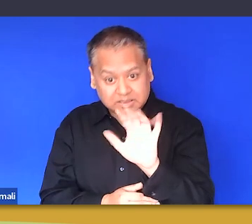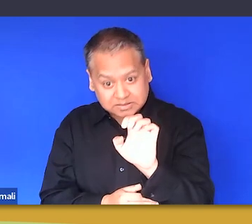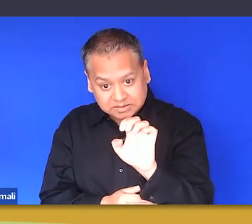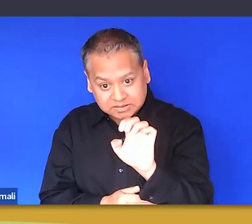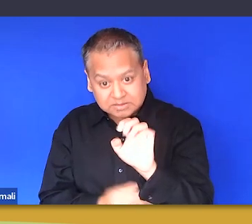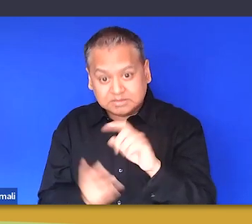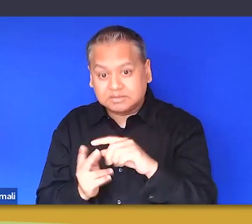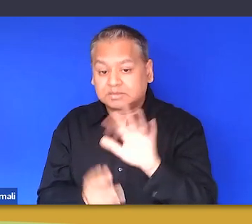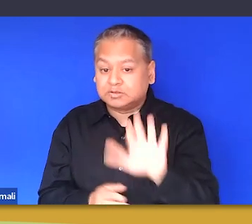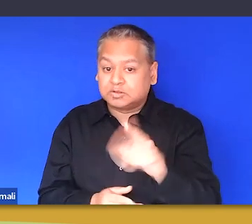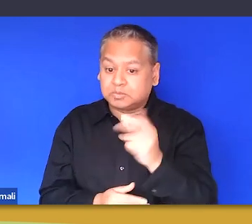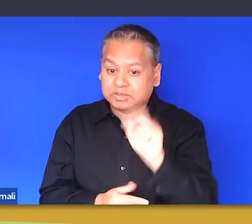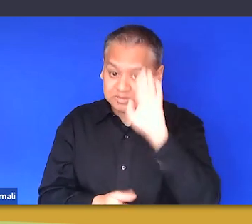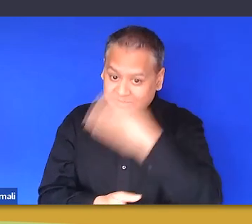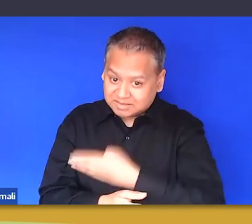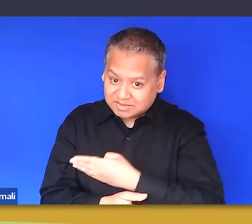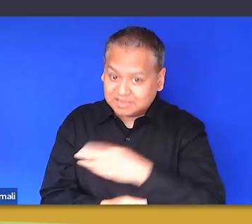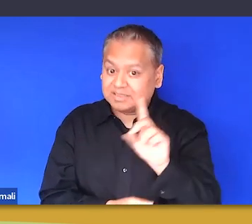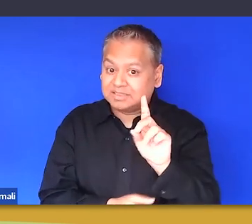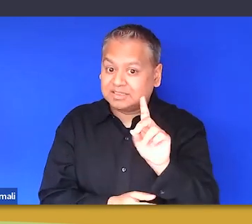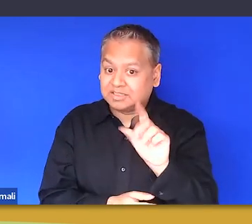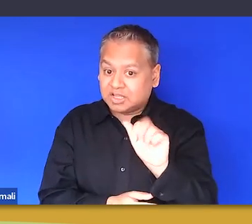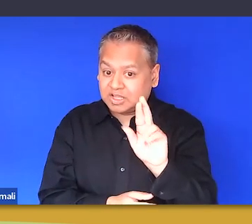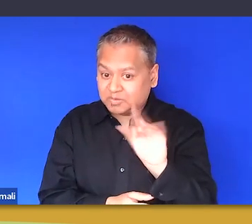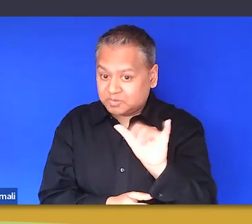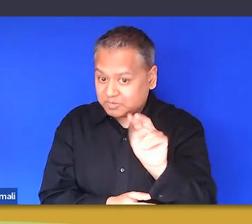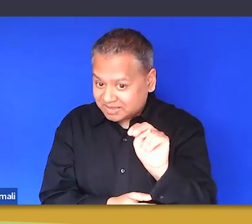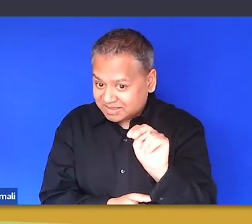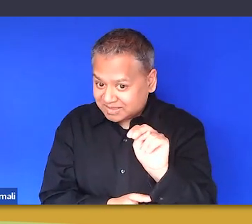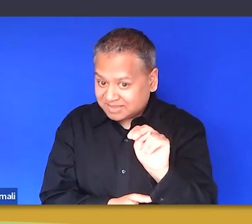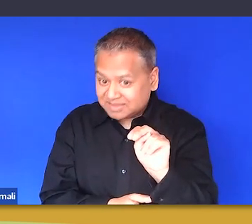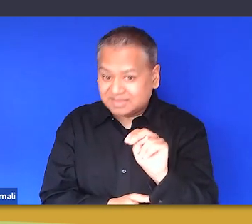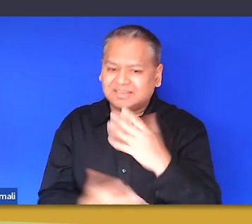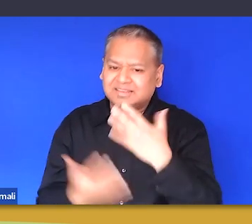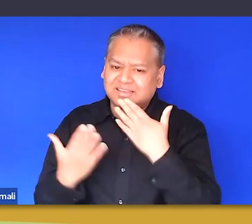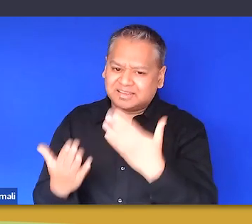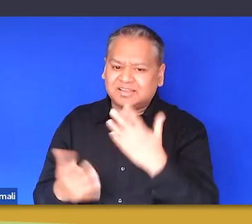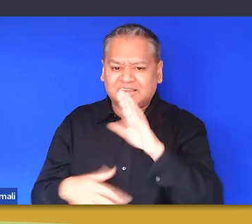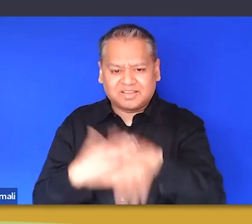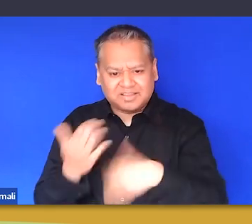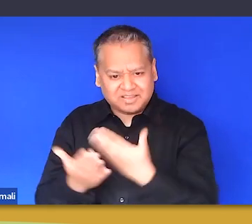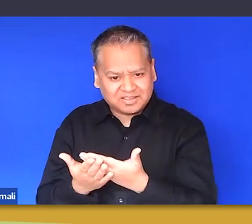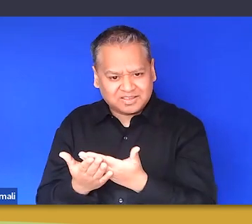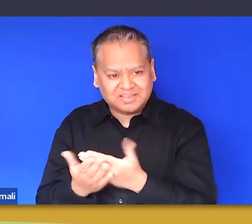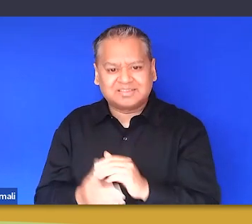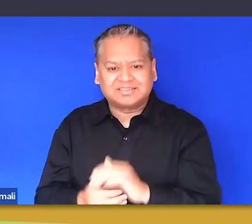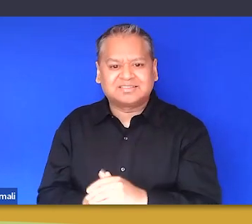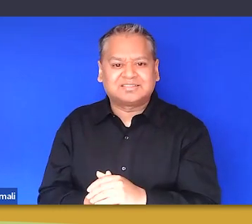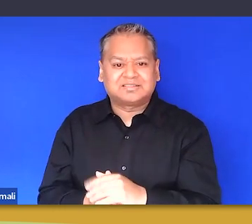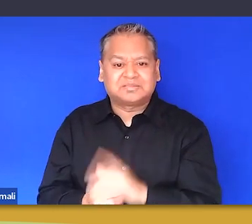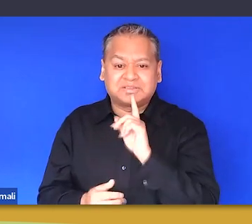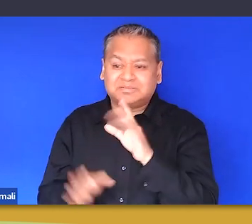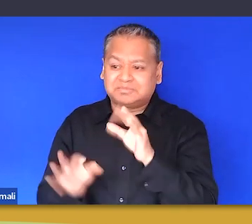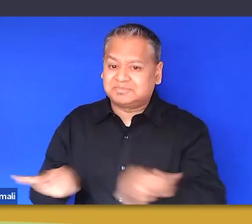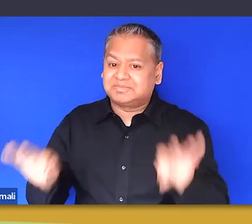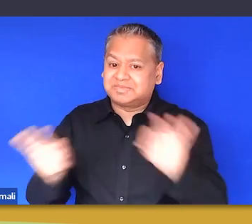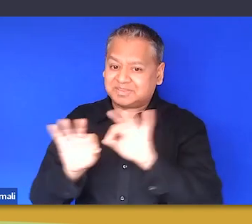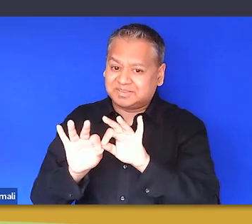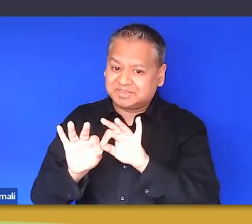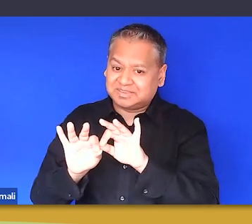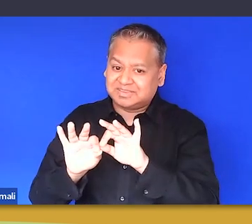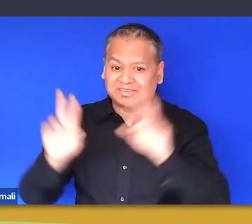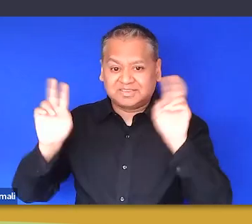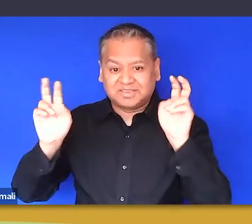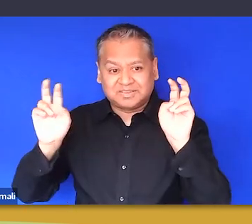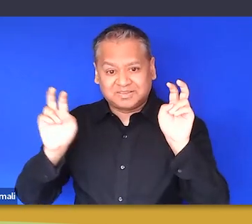important opportunity for us to come together as a province in order to recognize the individuals from these communities who